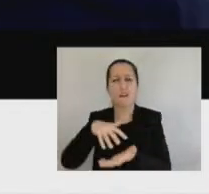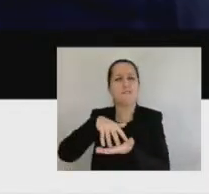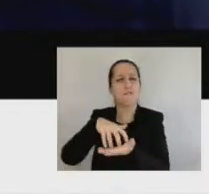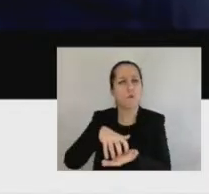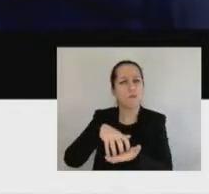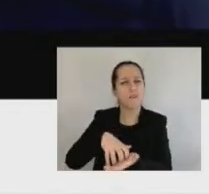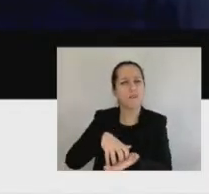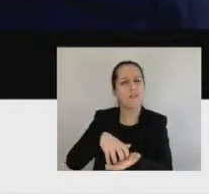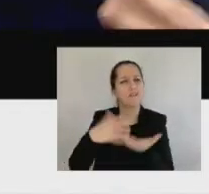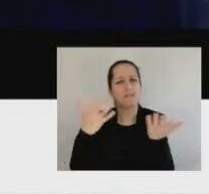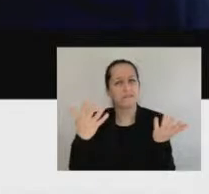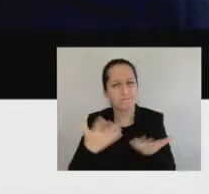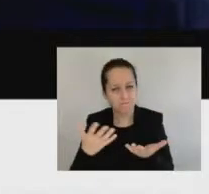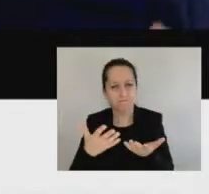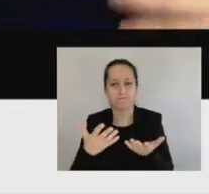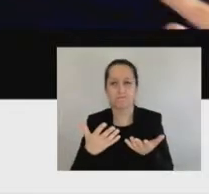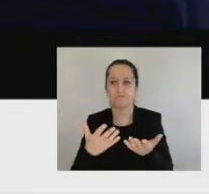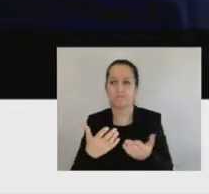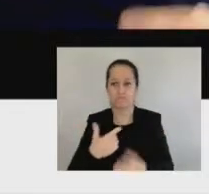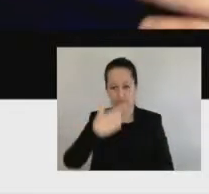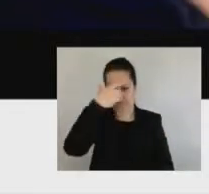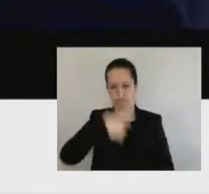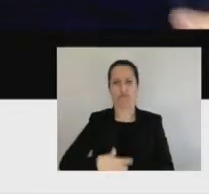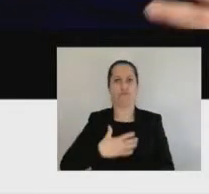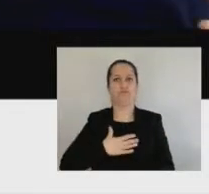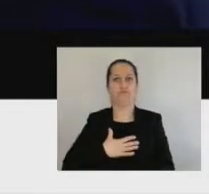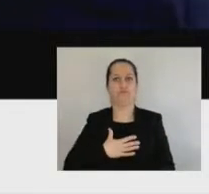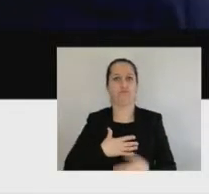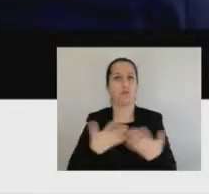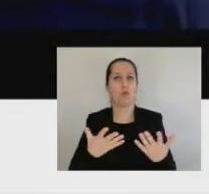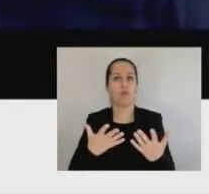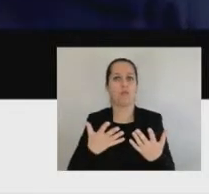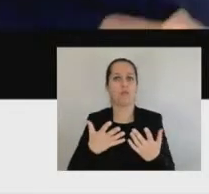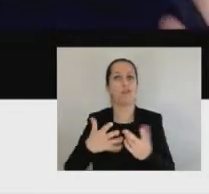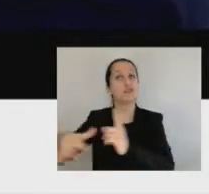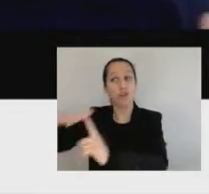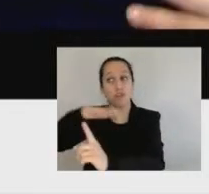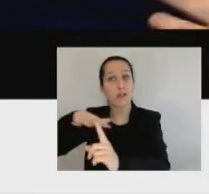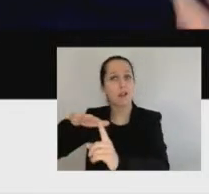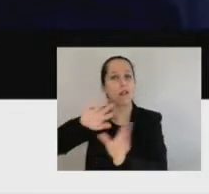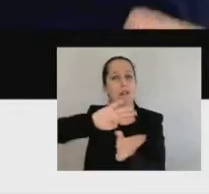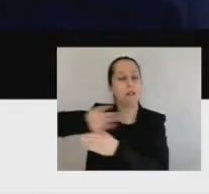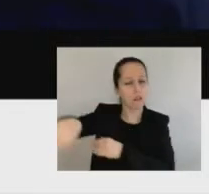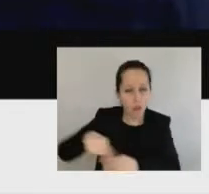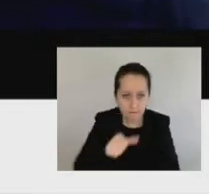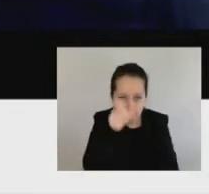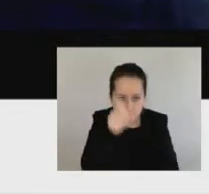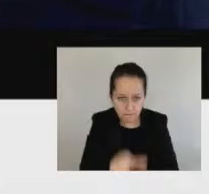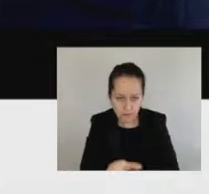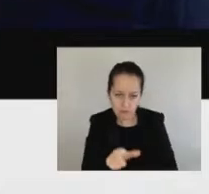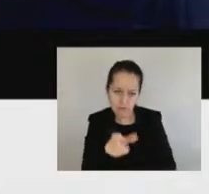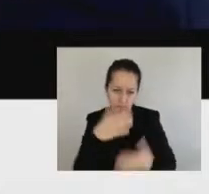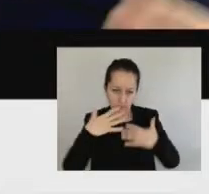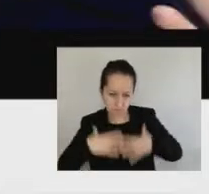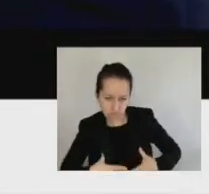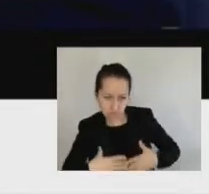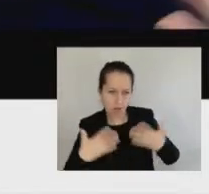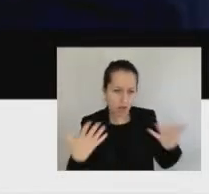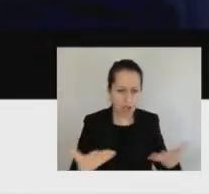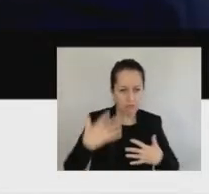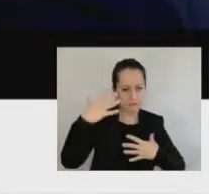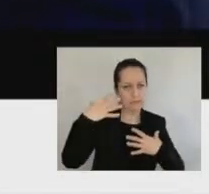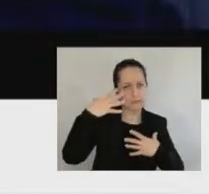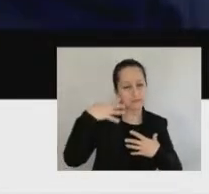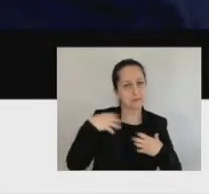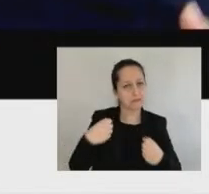vulnerability is concentrated very often in the biological attributes and not the social ones. And therefore, how do